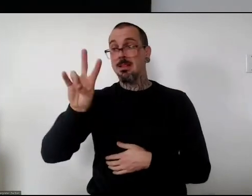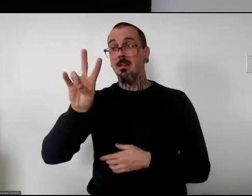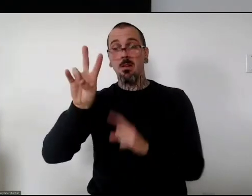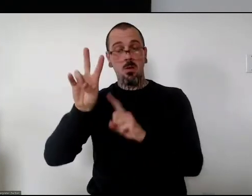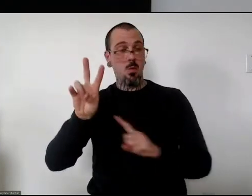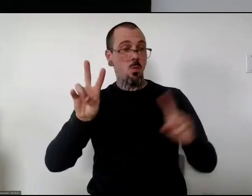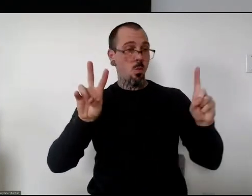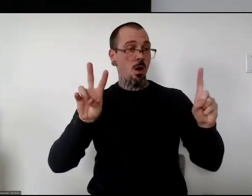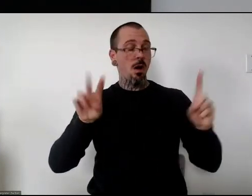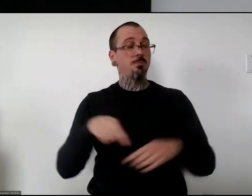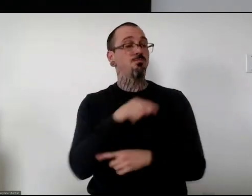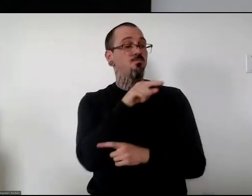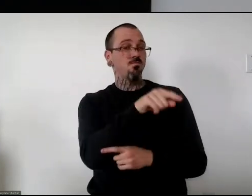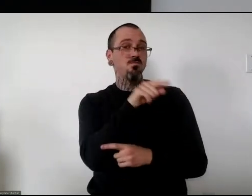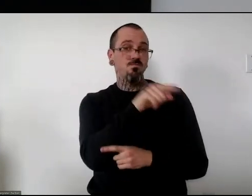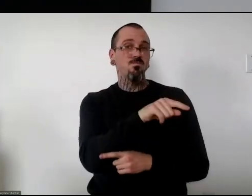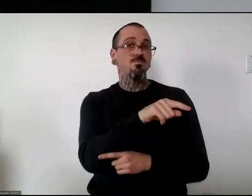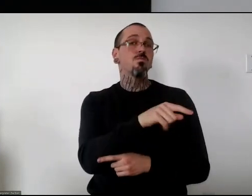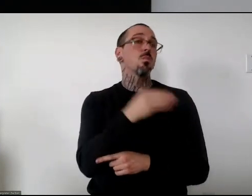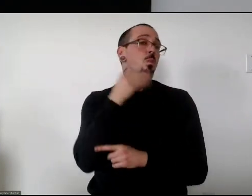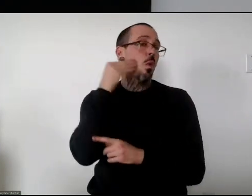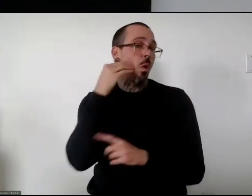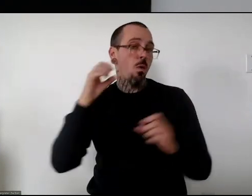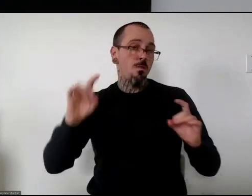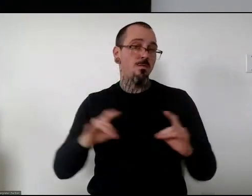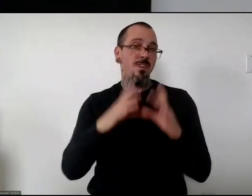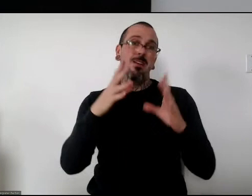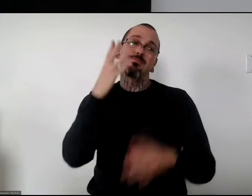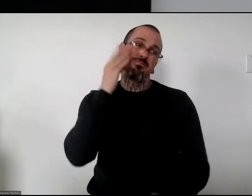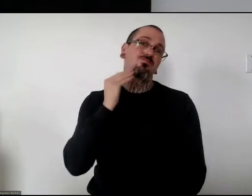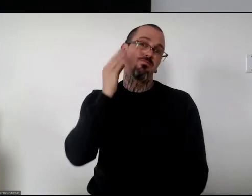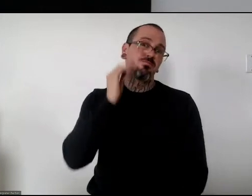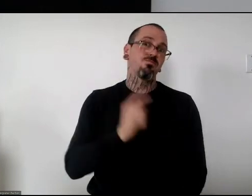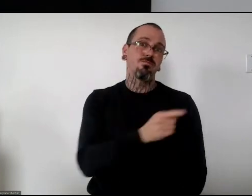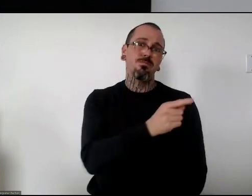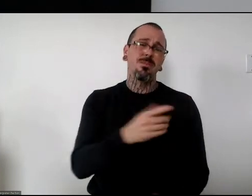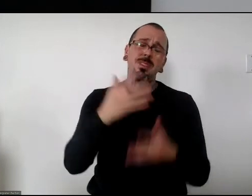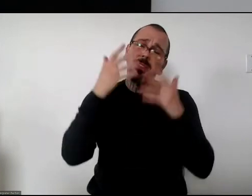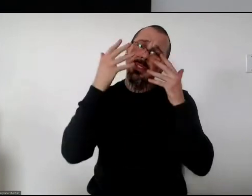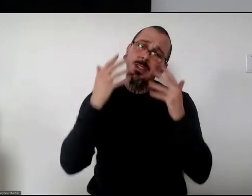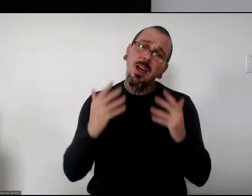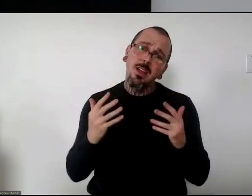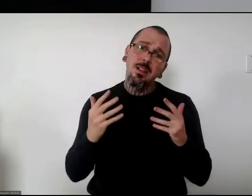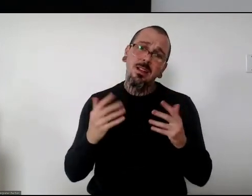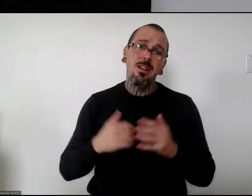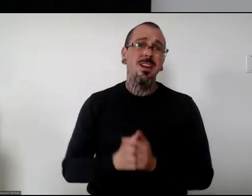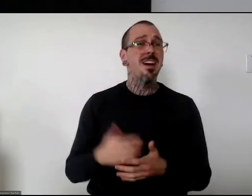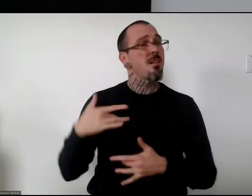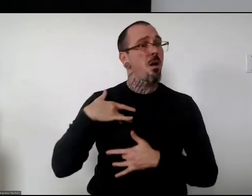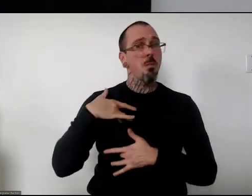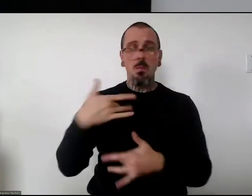violence. Isn't that sad? And most go unreported.